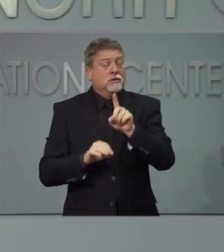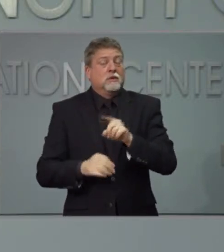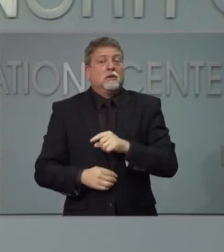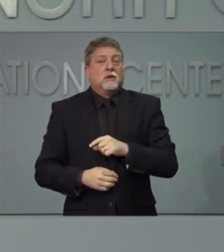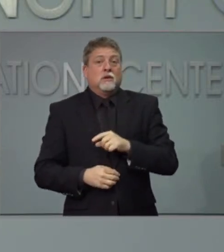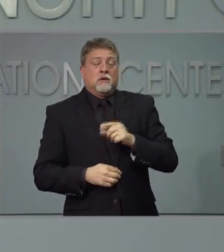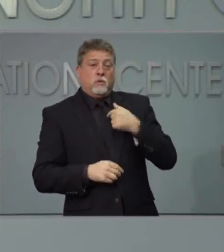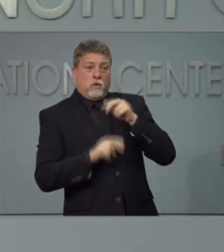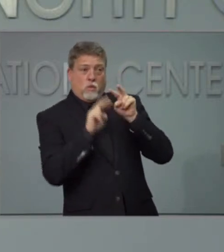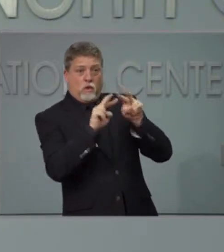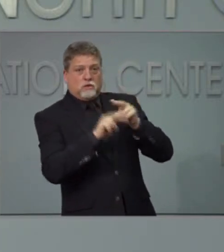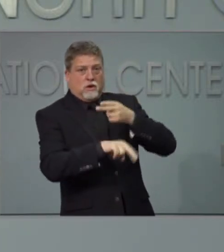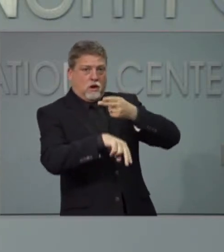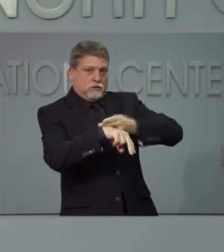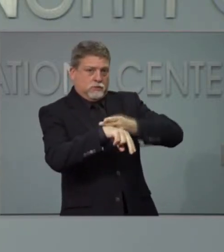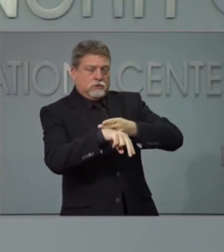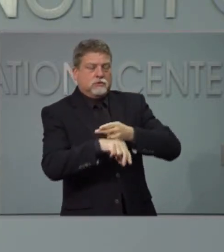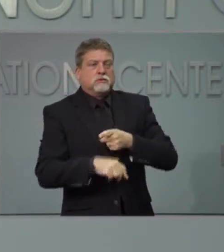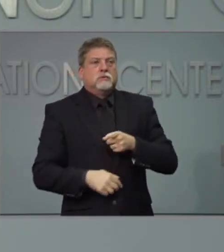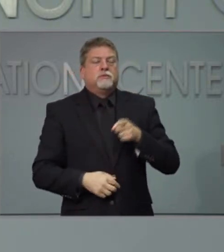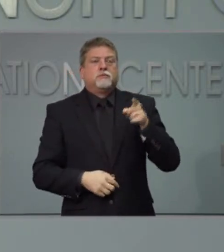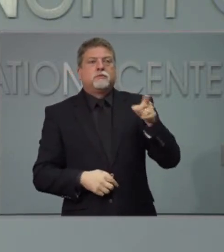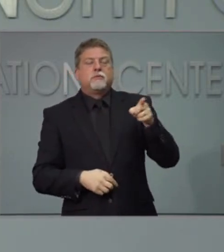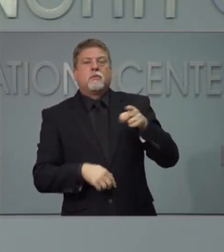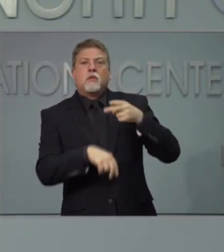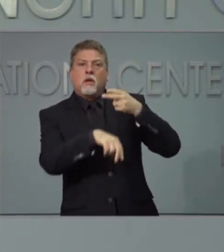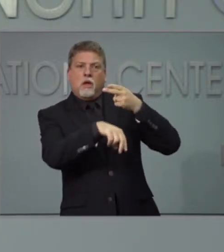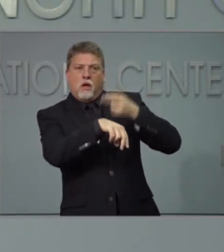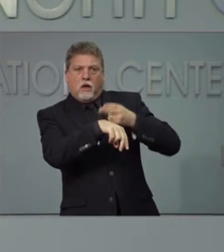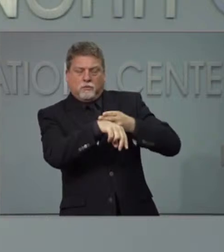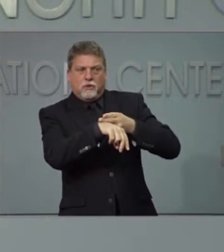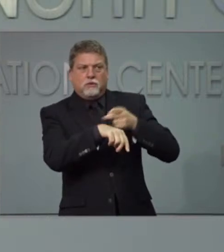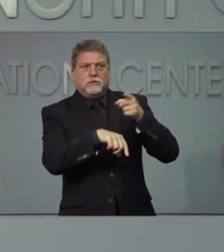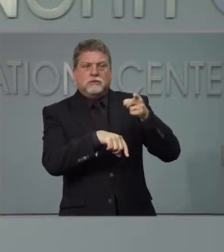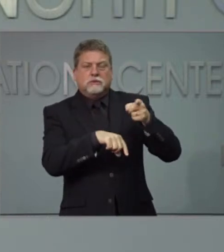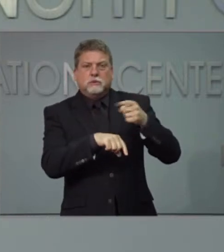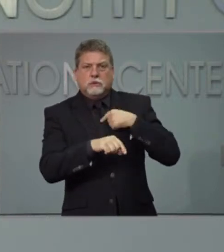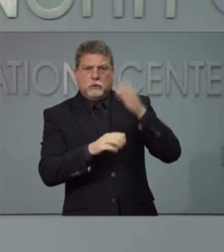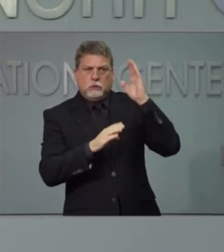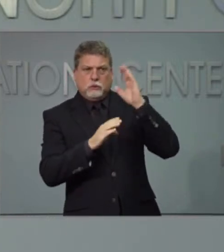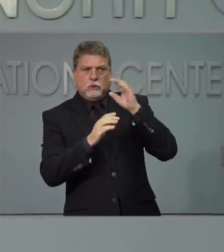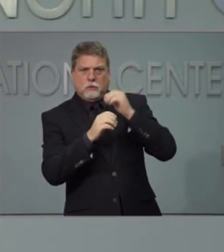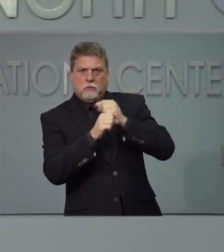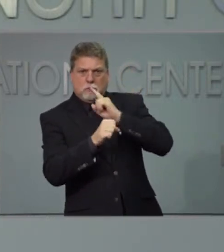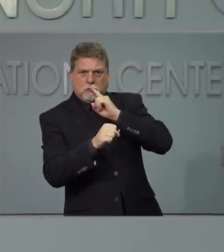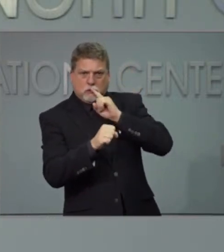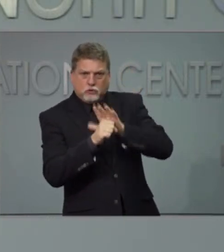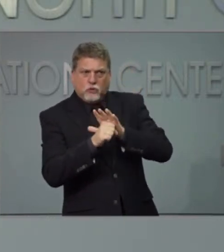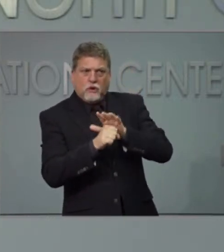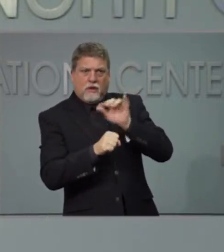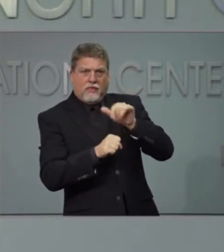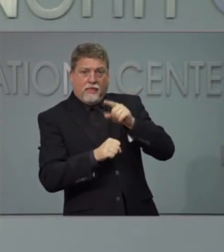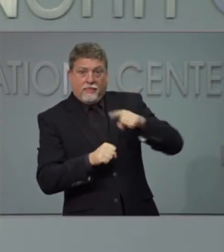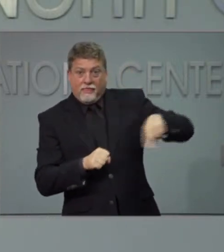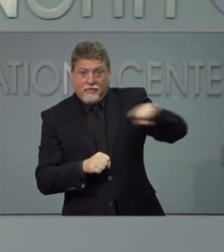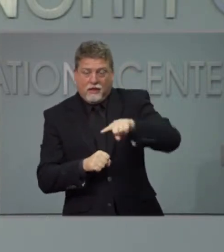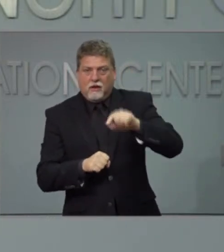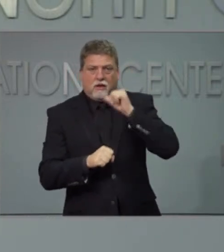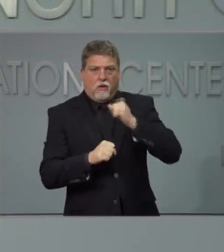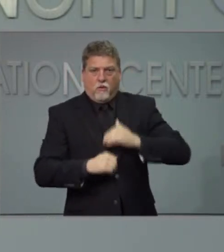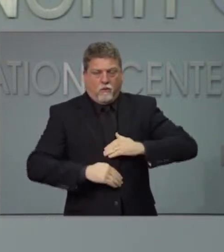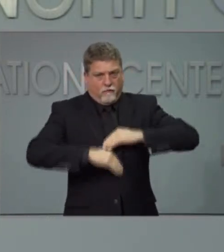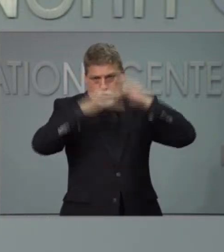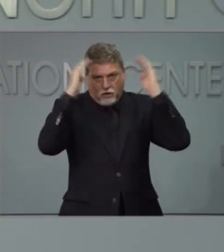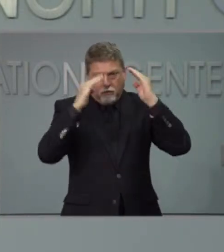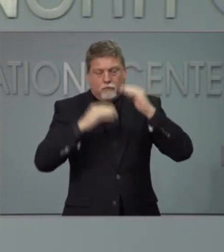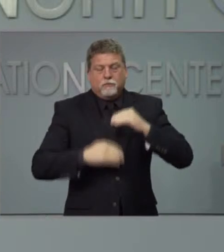think, is very helpful, and the department worked closely with the hospitals to determine a hospital capacity for